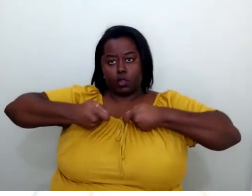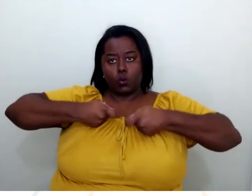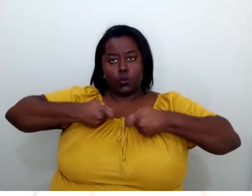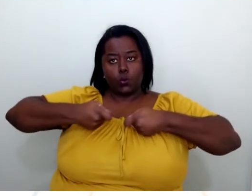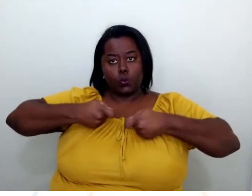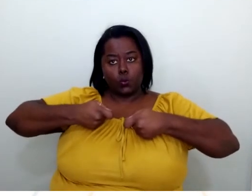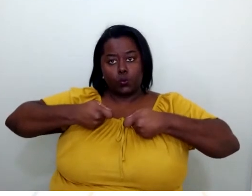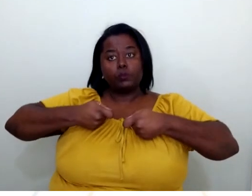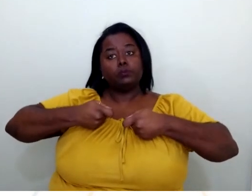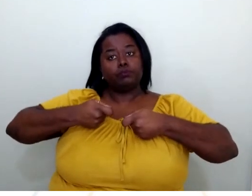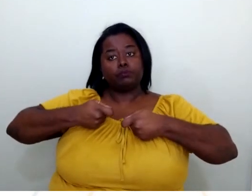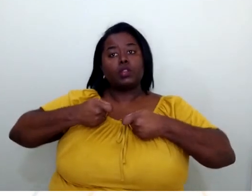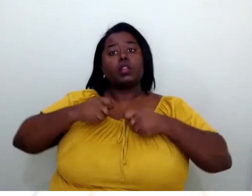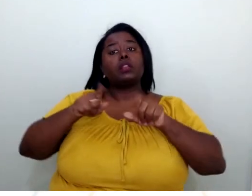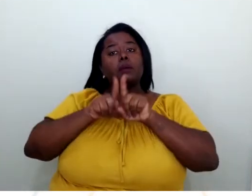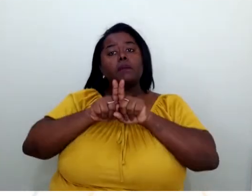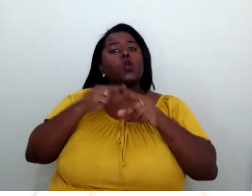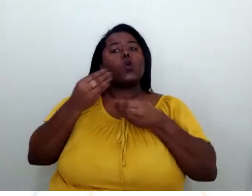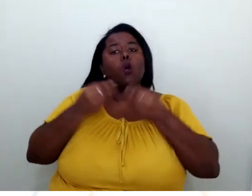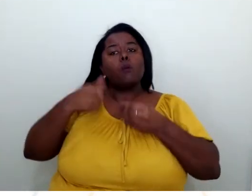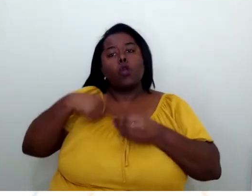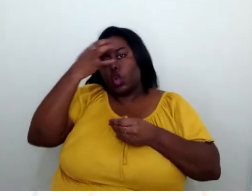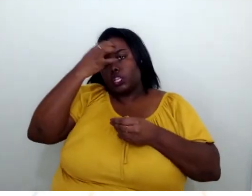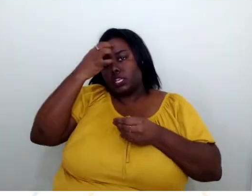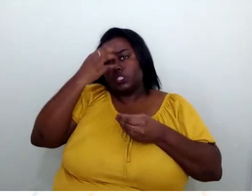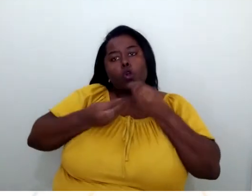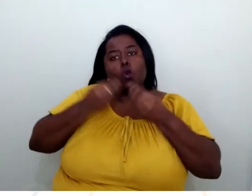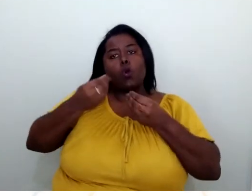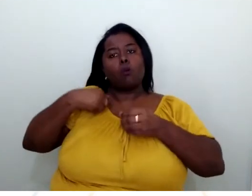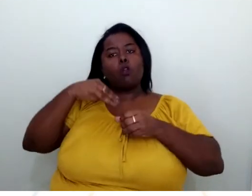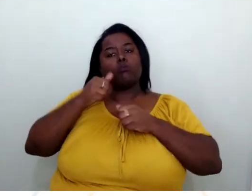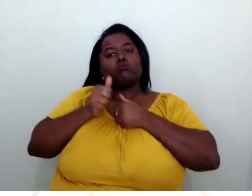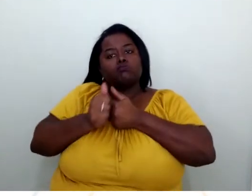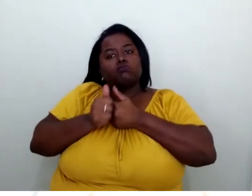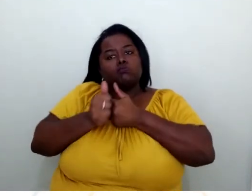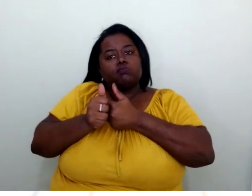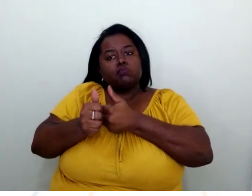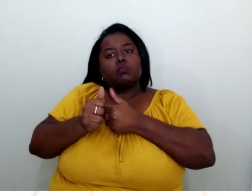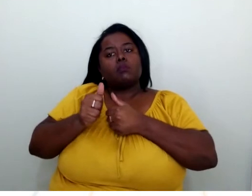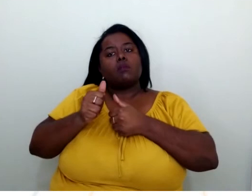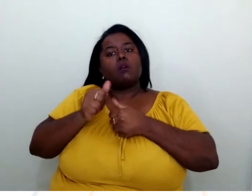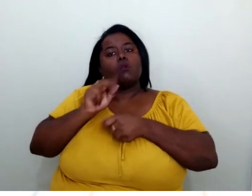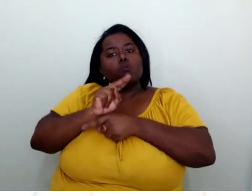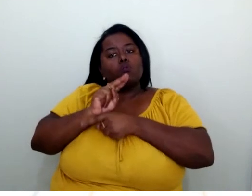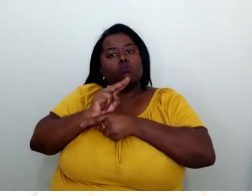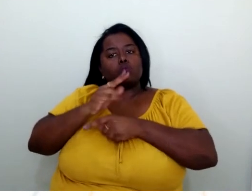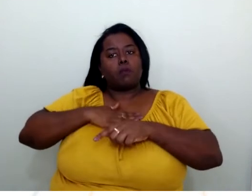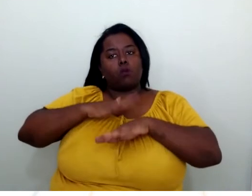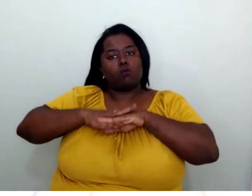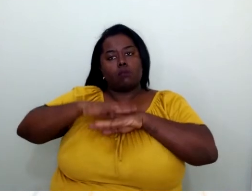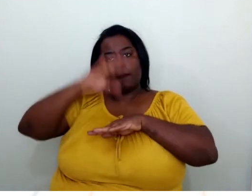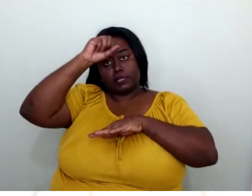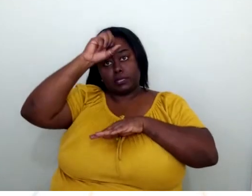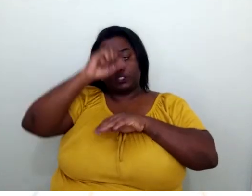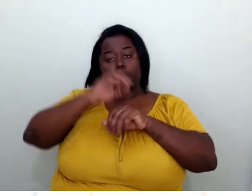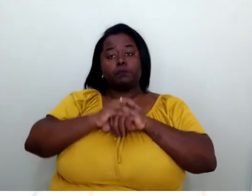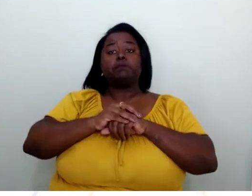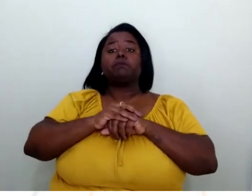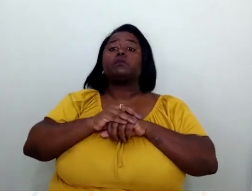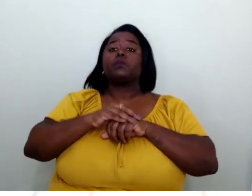the overlap of all 3 of these presents to have a really meaningful educational experience. out of